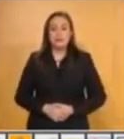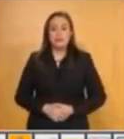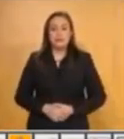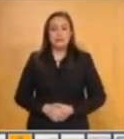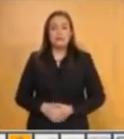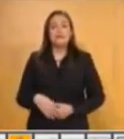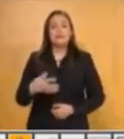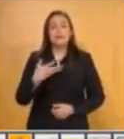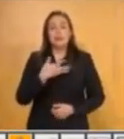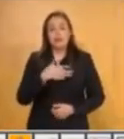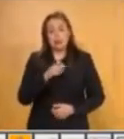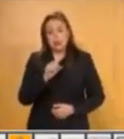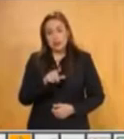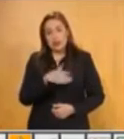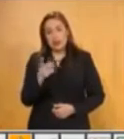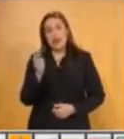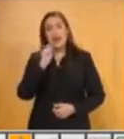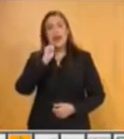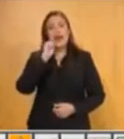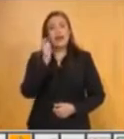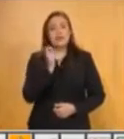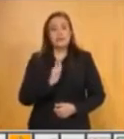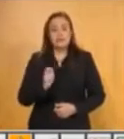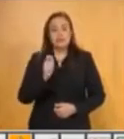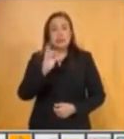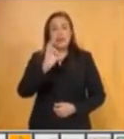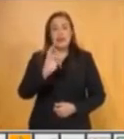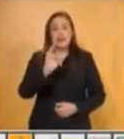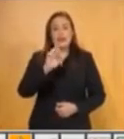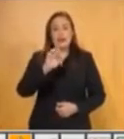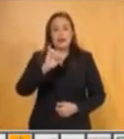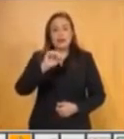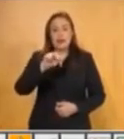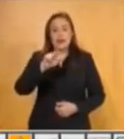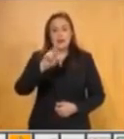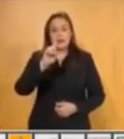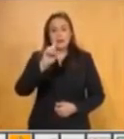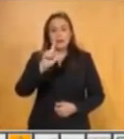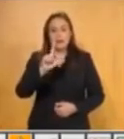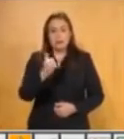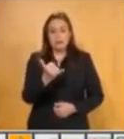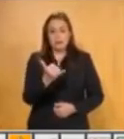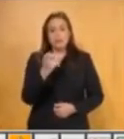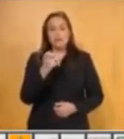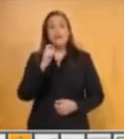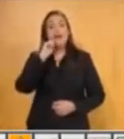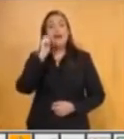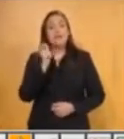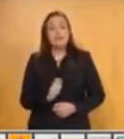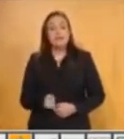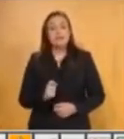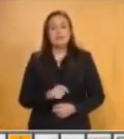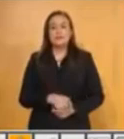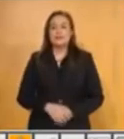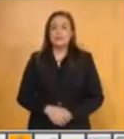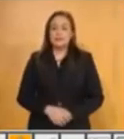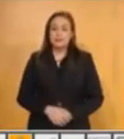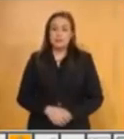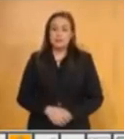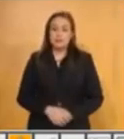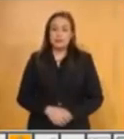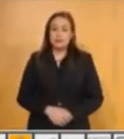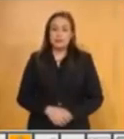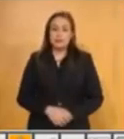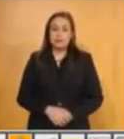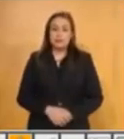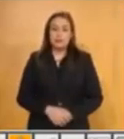have friendly, for people, characters that practice the friendship or that likes to